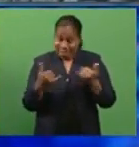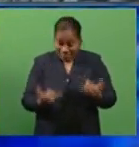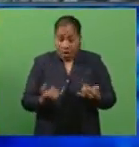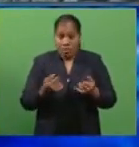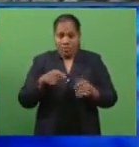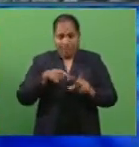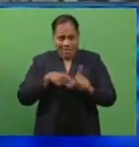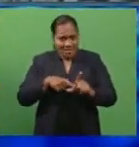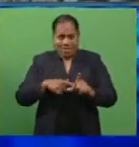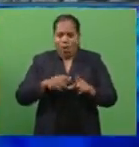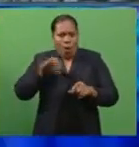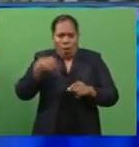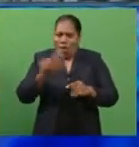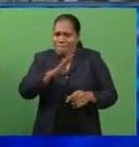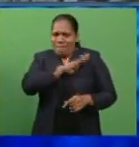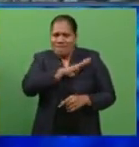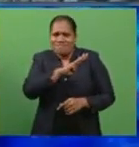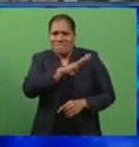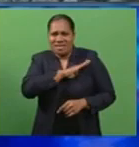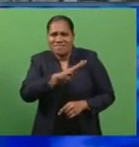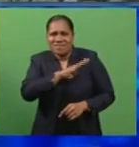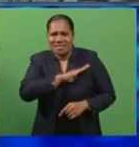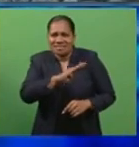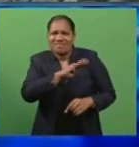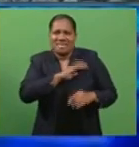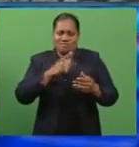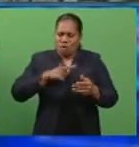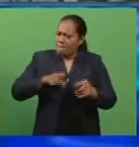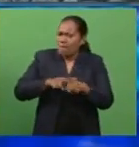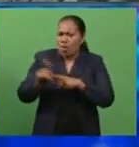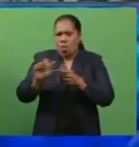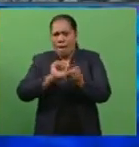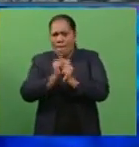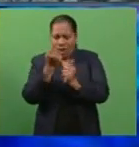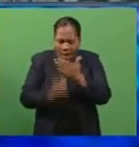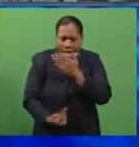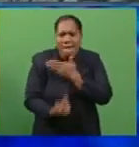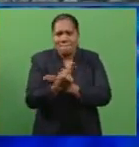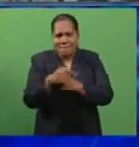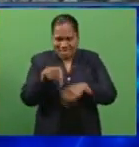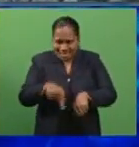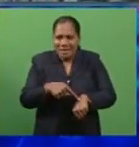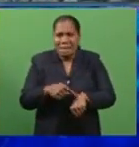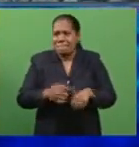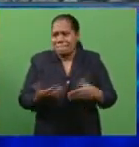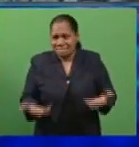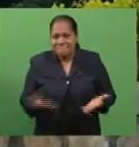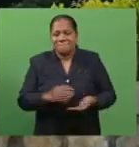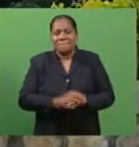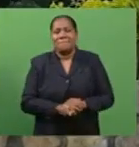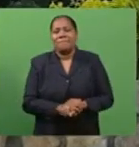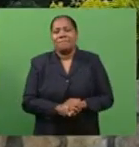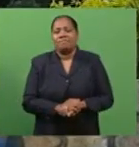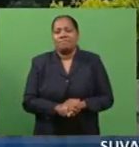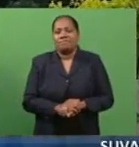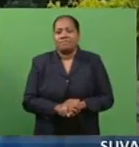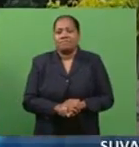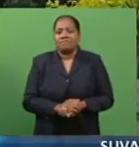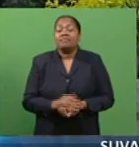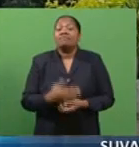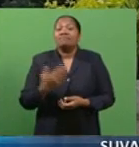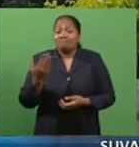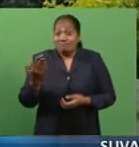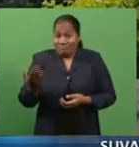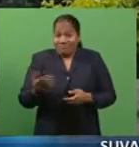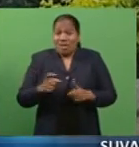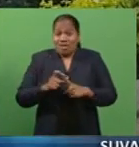for Uprising Beach Resort, as most of the sports tournaments were held around this time. Pranita Prakash reports. The Uprising Beach